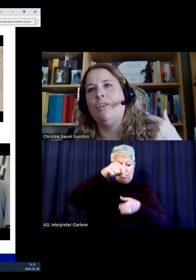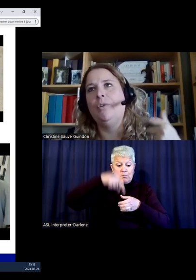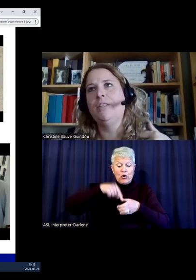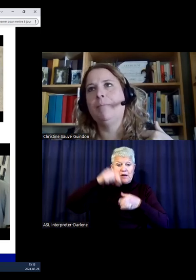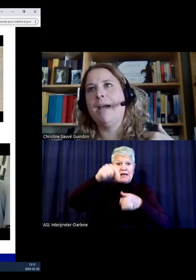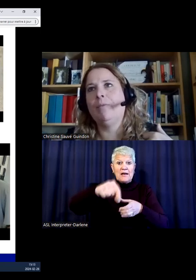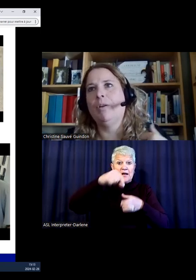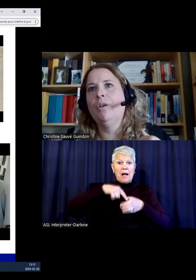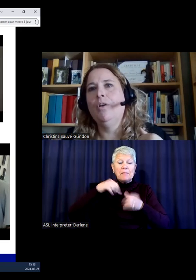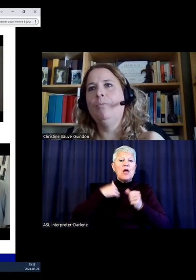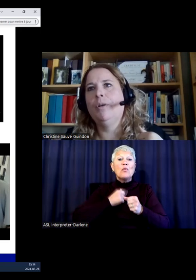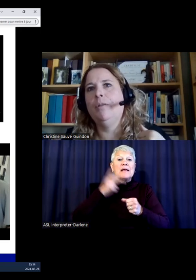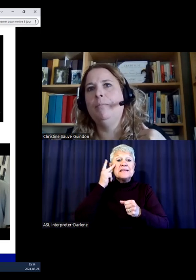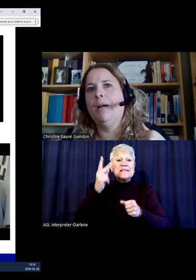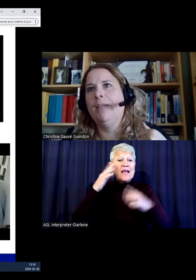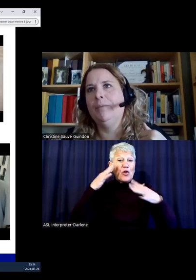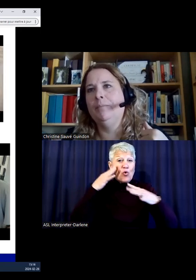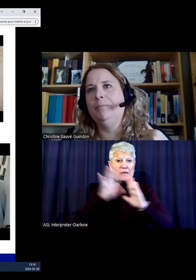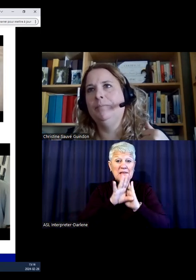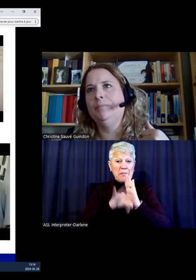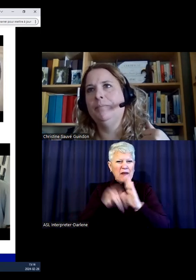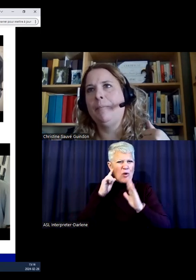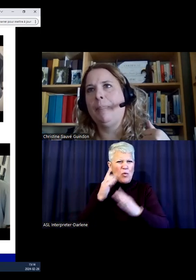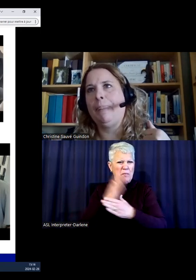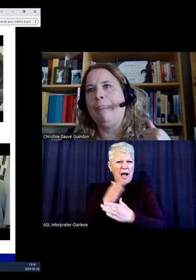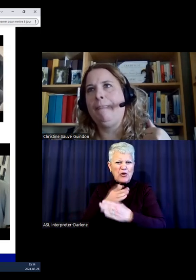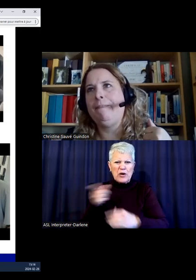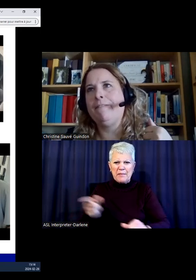see that noise in the background will bug him.